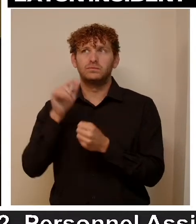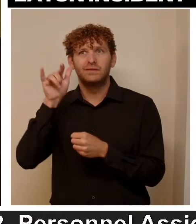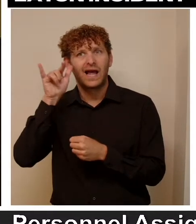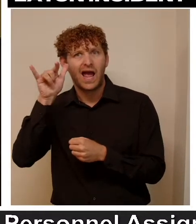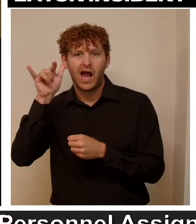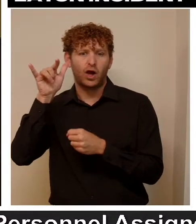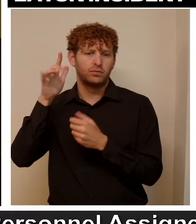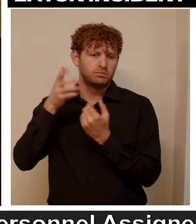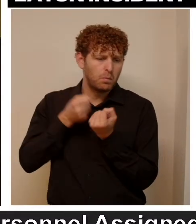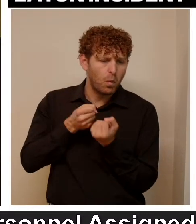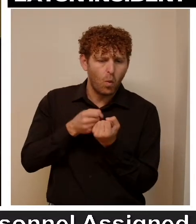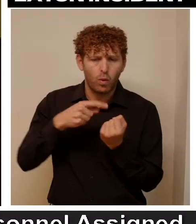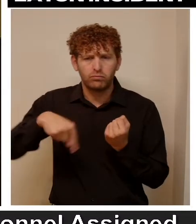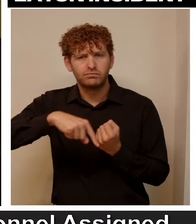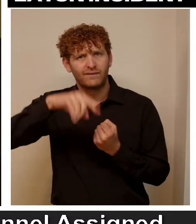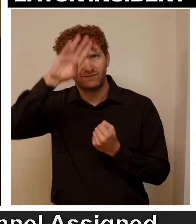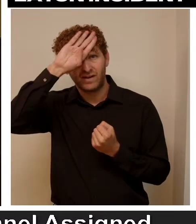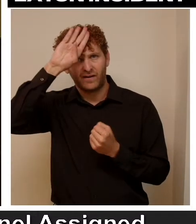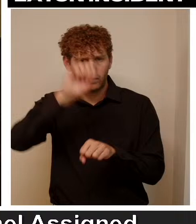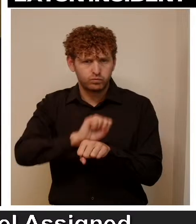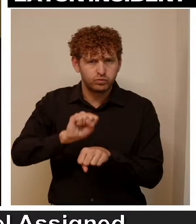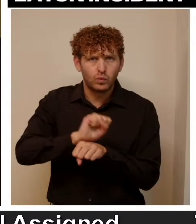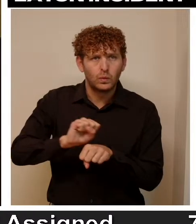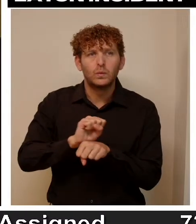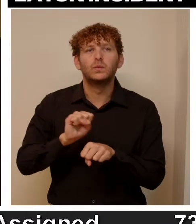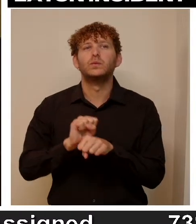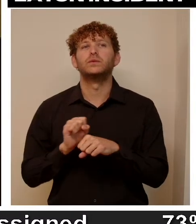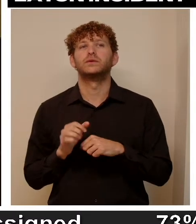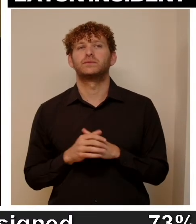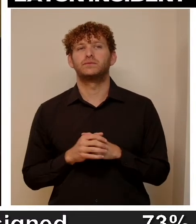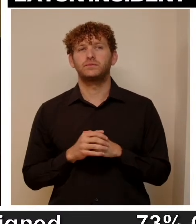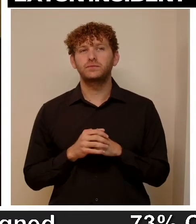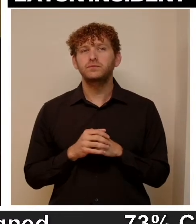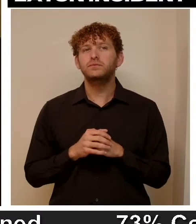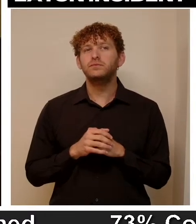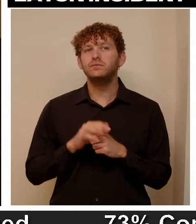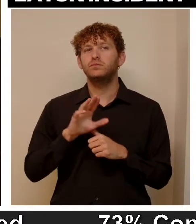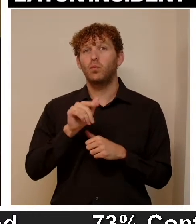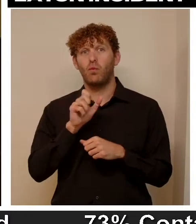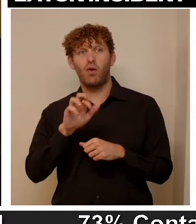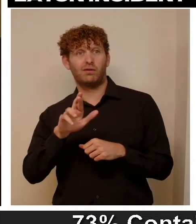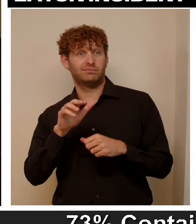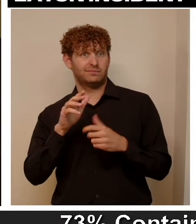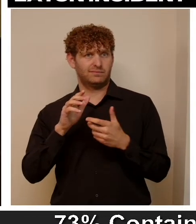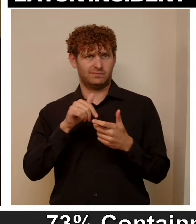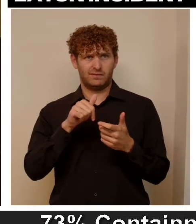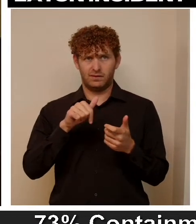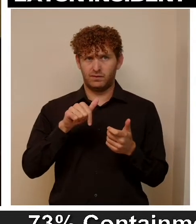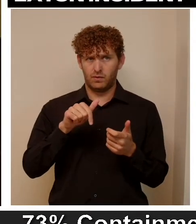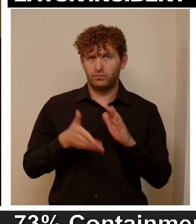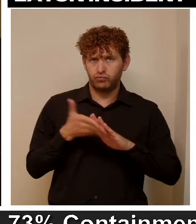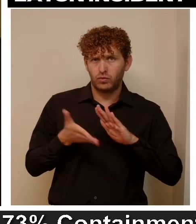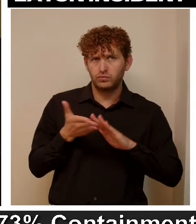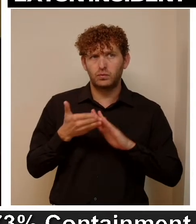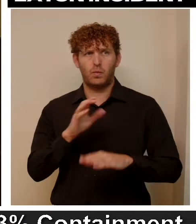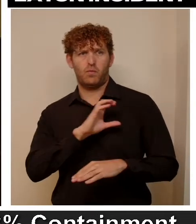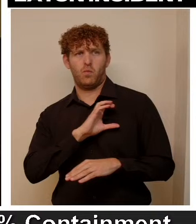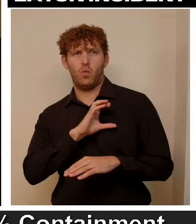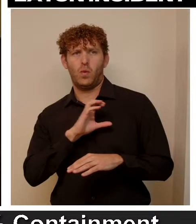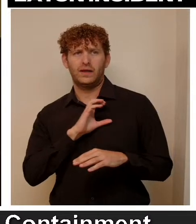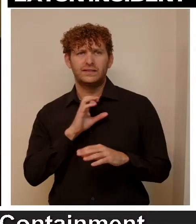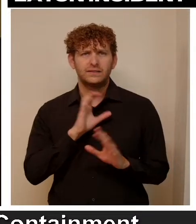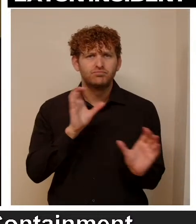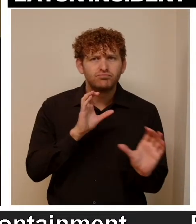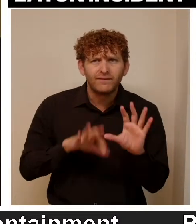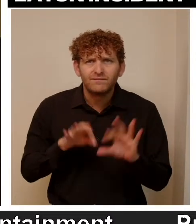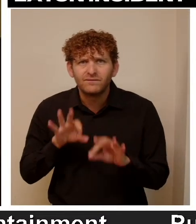Currently, the USAR and SAR operations working with local law enforcement. They've been finding technical search